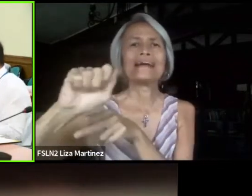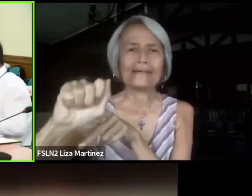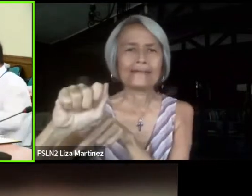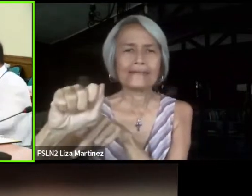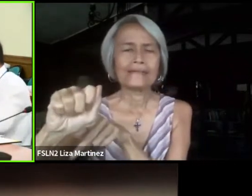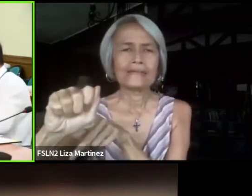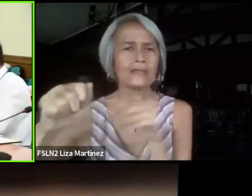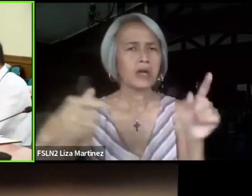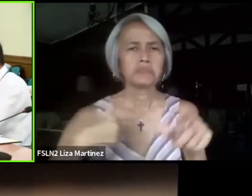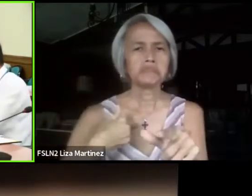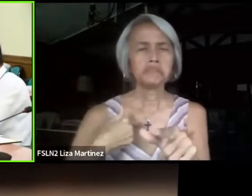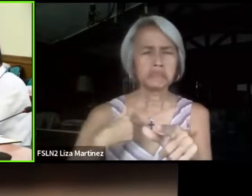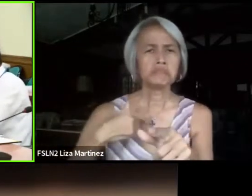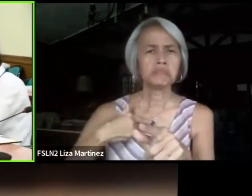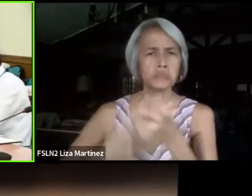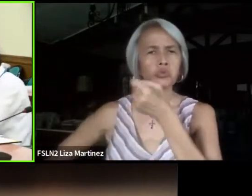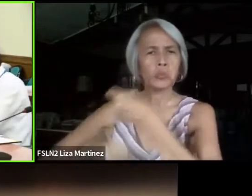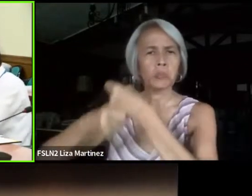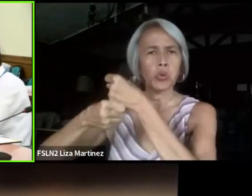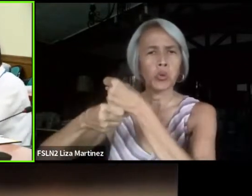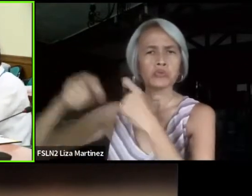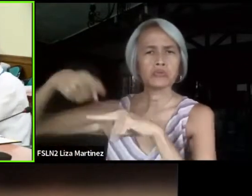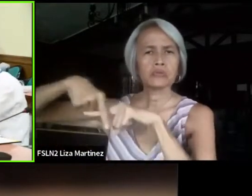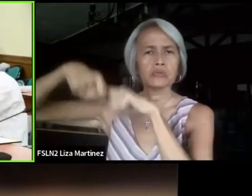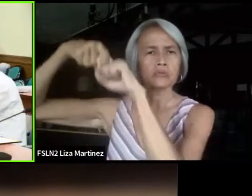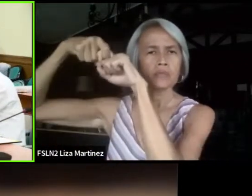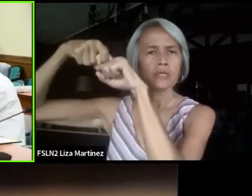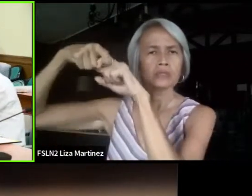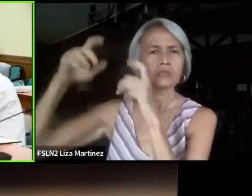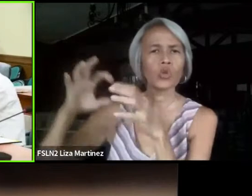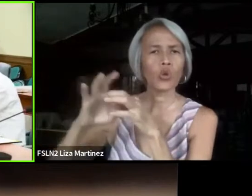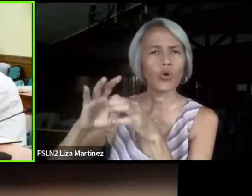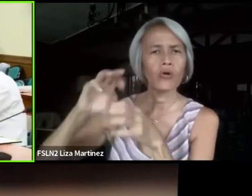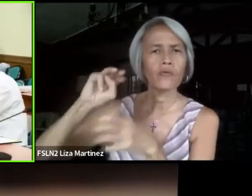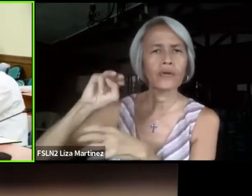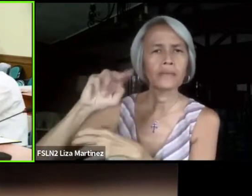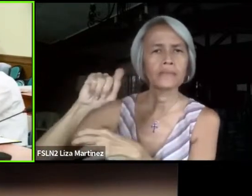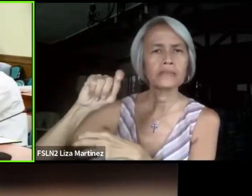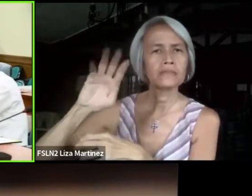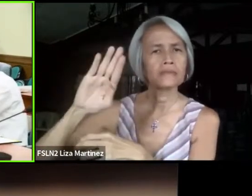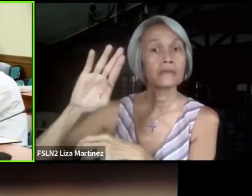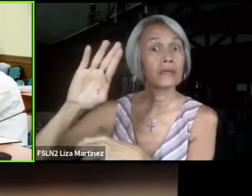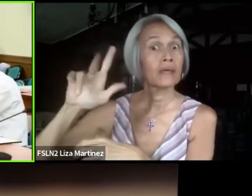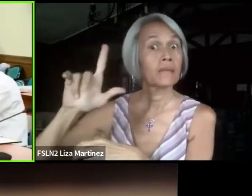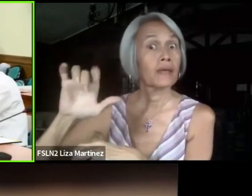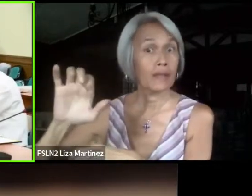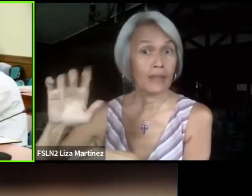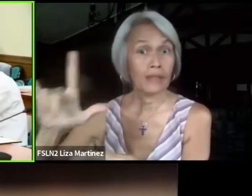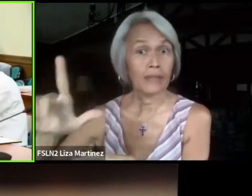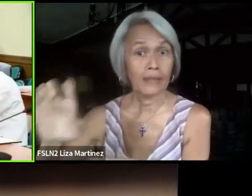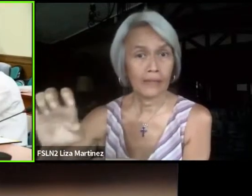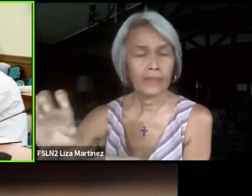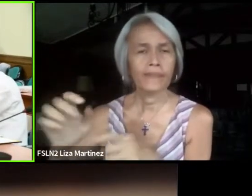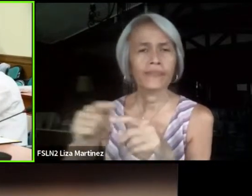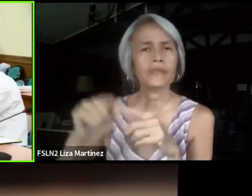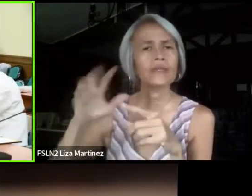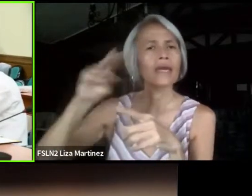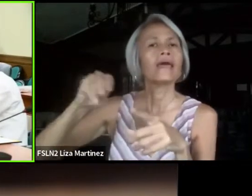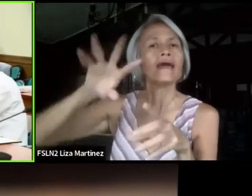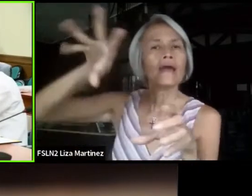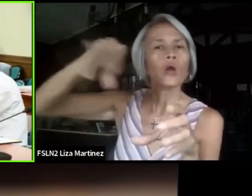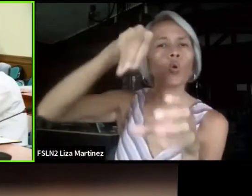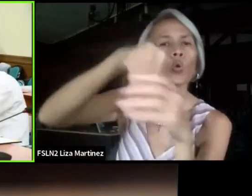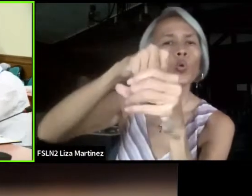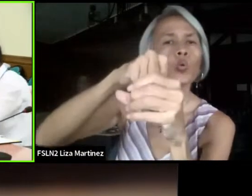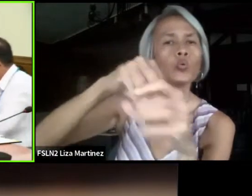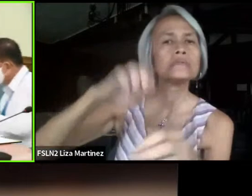the suspension of the implementation of the mother tongue. And to include it in the EDCOM 2 in the discussion,